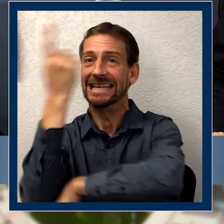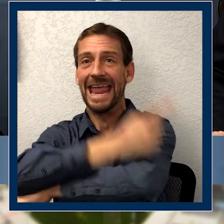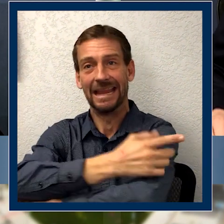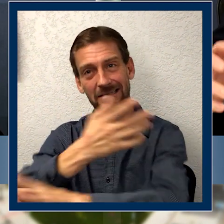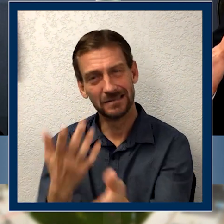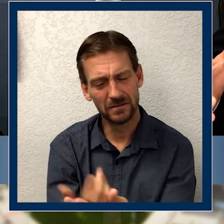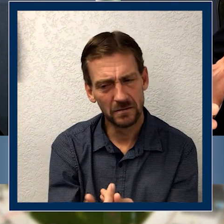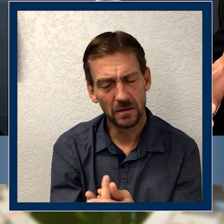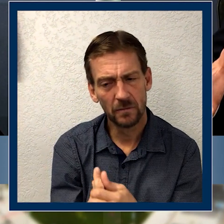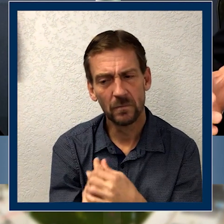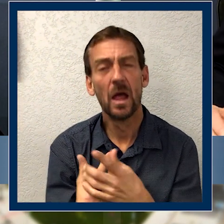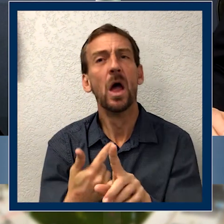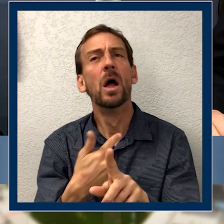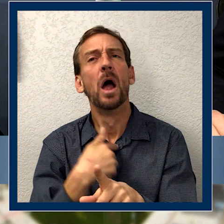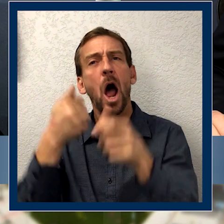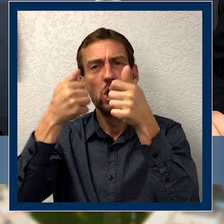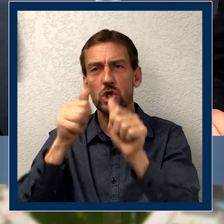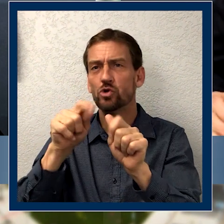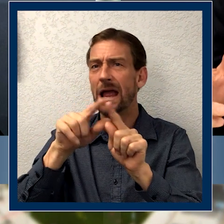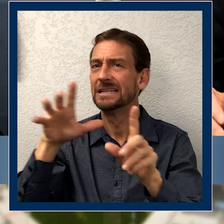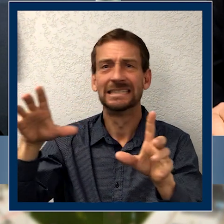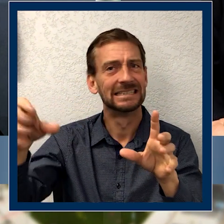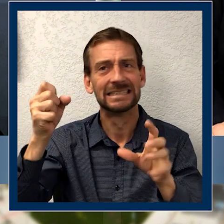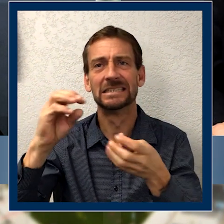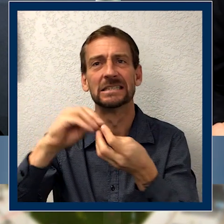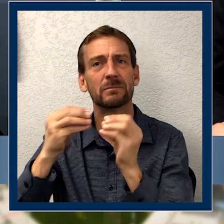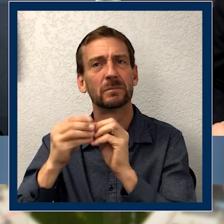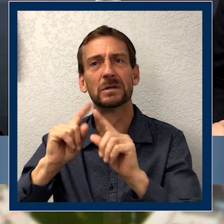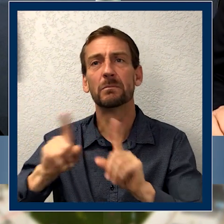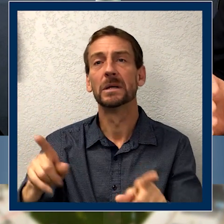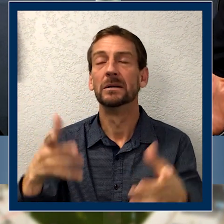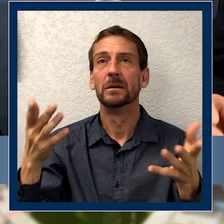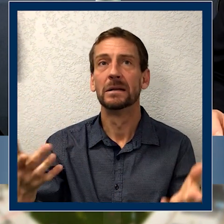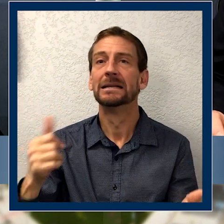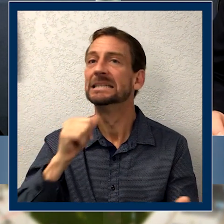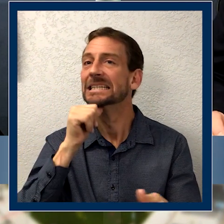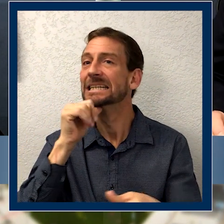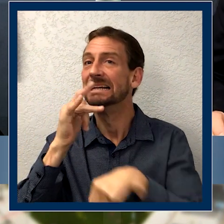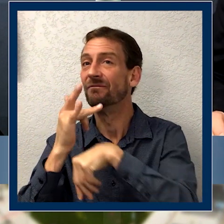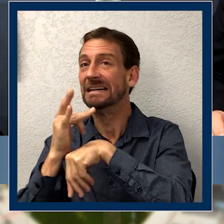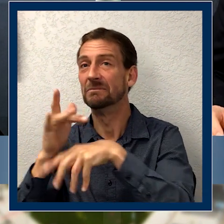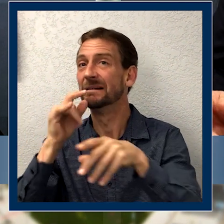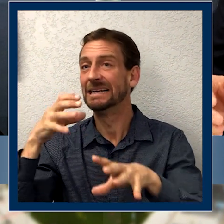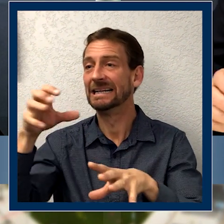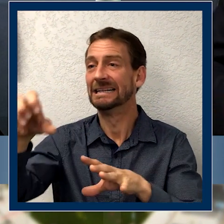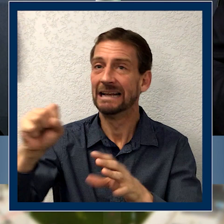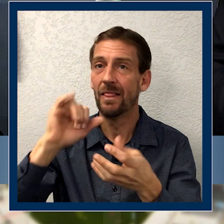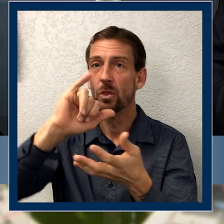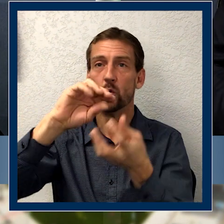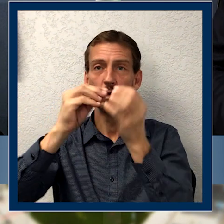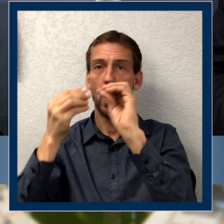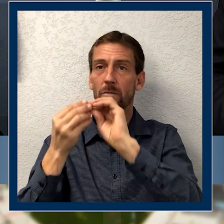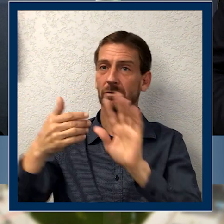Yeah, I really tried to get my hands on that. Unfortunately, it wasn't quite available yet.